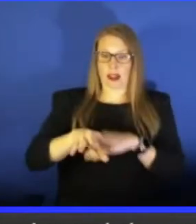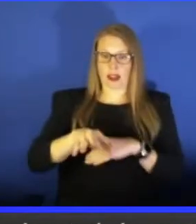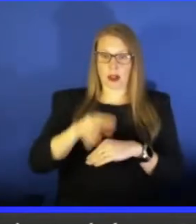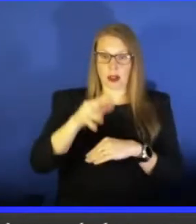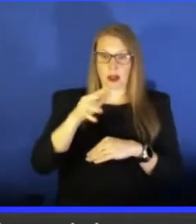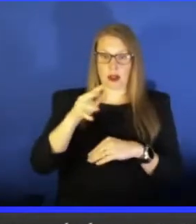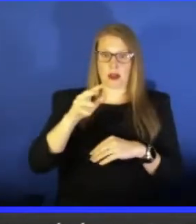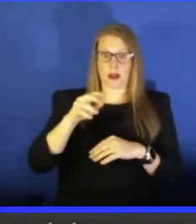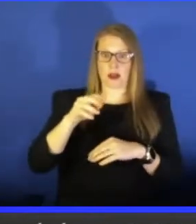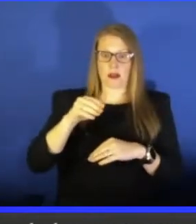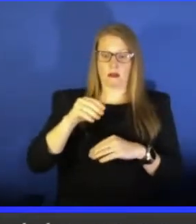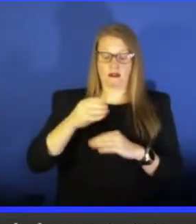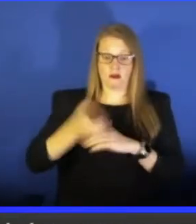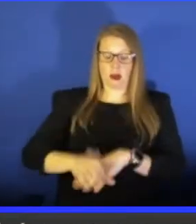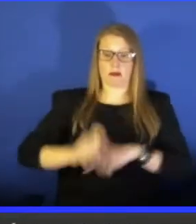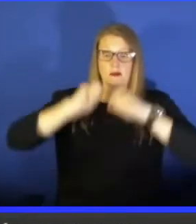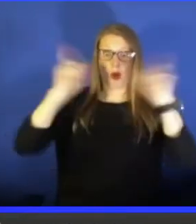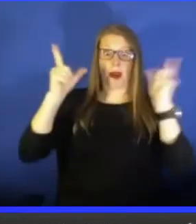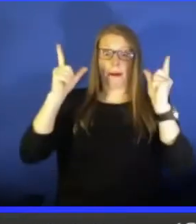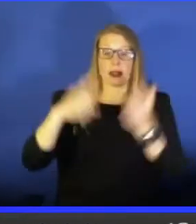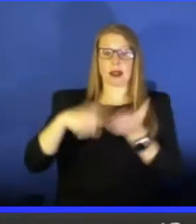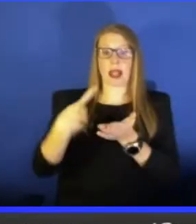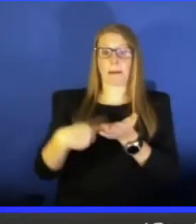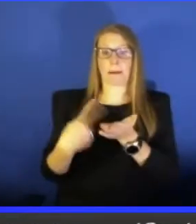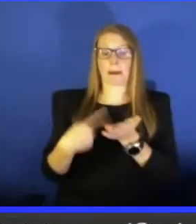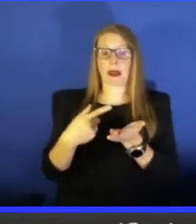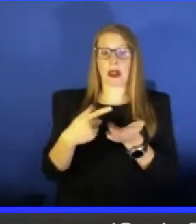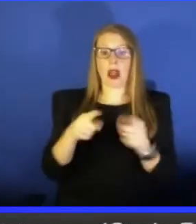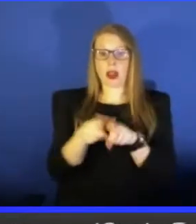biggest challenge reaching kids these days versus maybe 20, 30 years ago? We know the problem is still there, but the